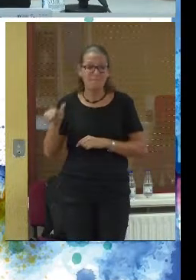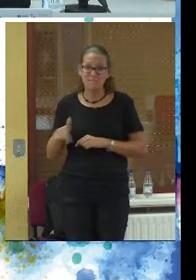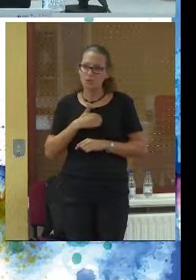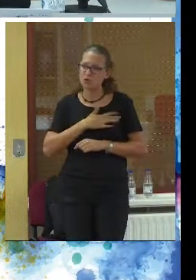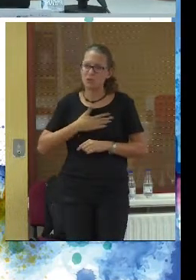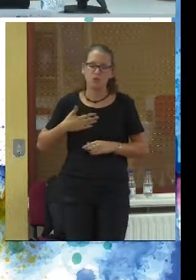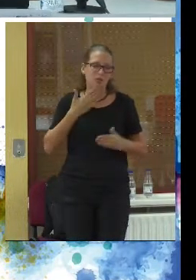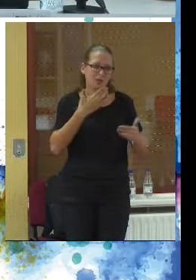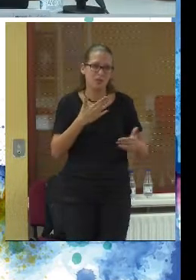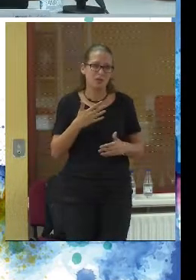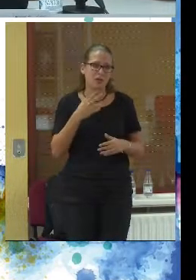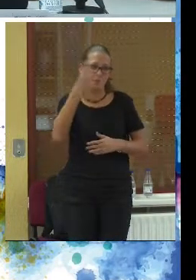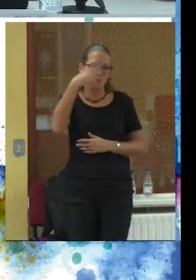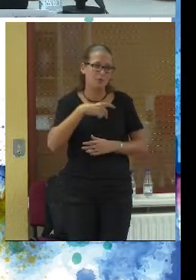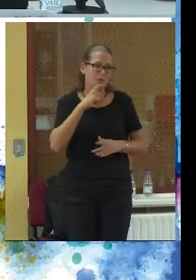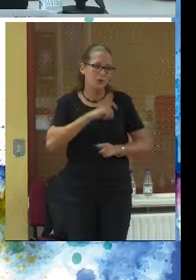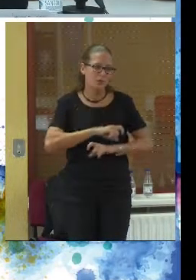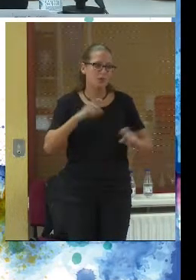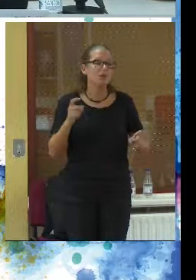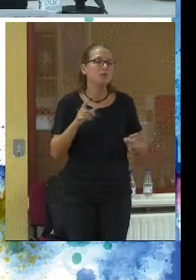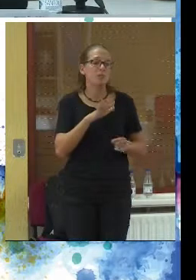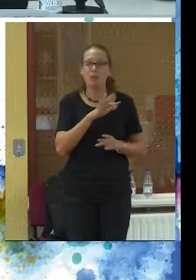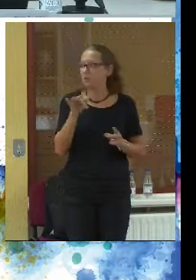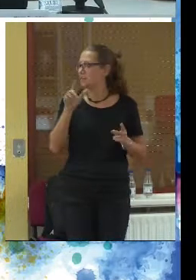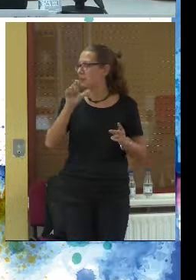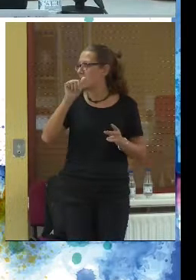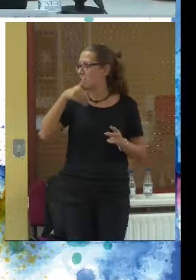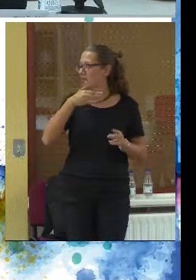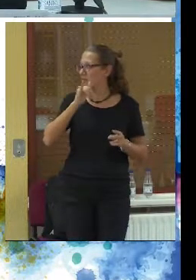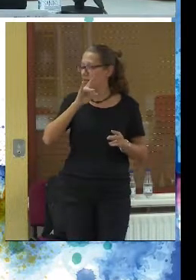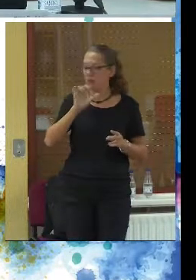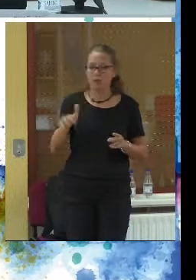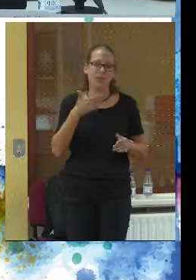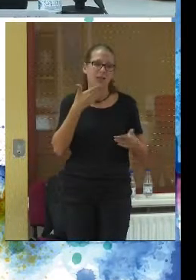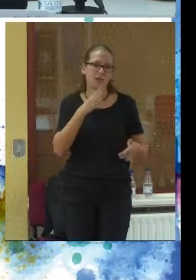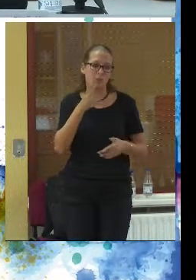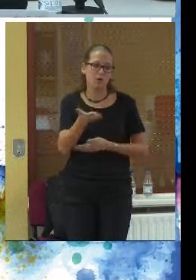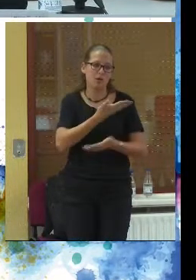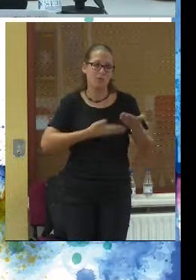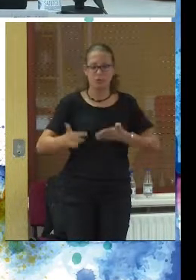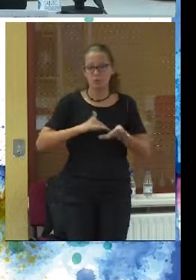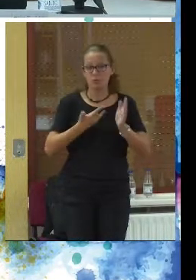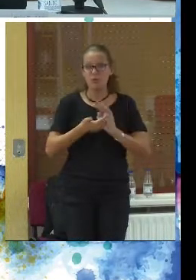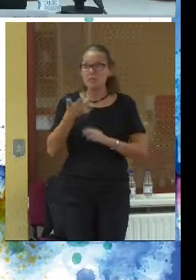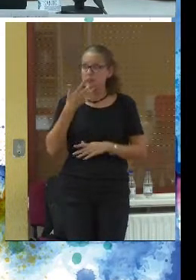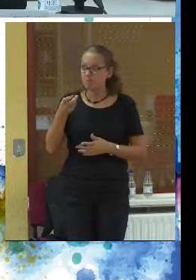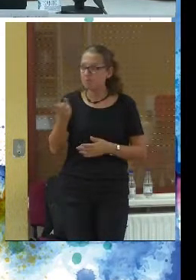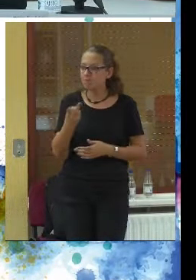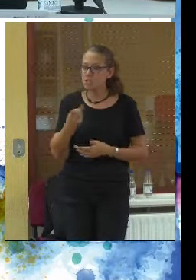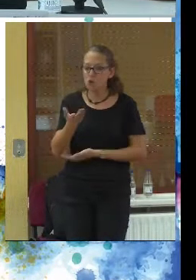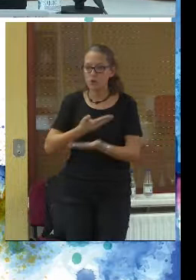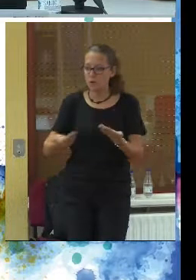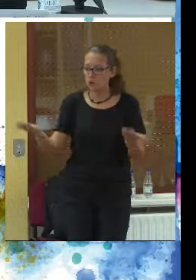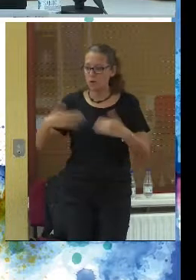I'd like to take the opportunity to thank Alambide and the UNCE Foundation for cooperating in this project. Without their help,